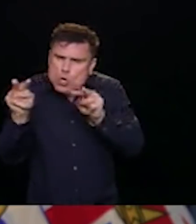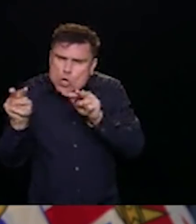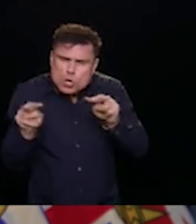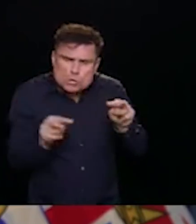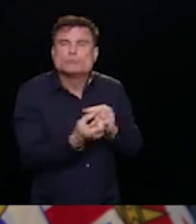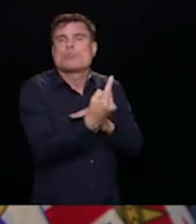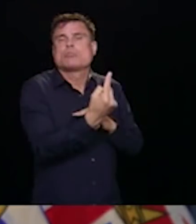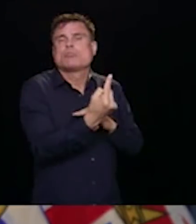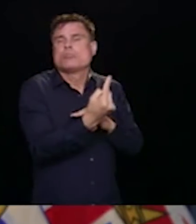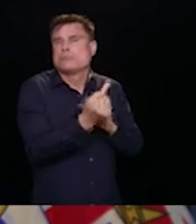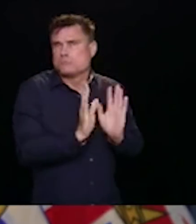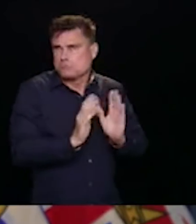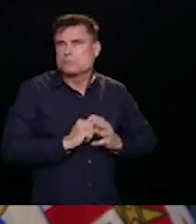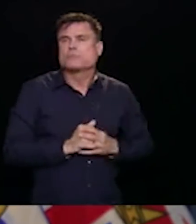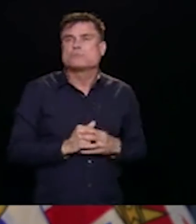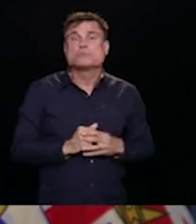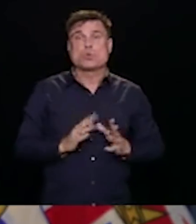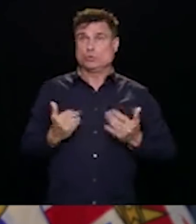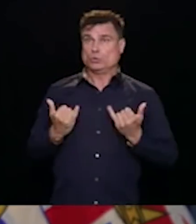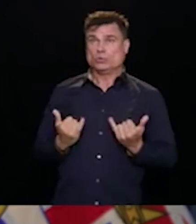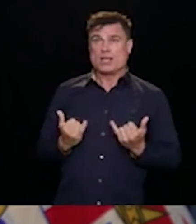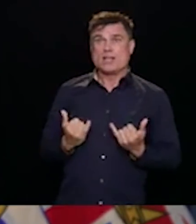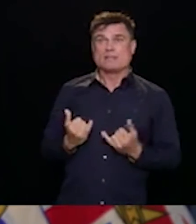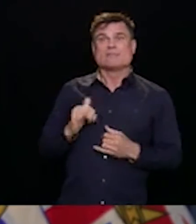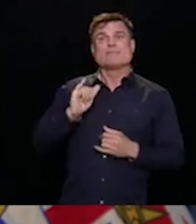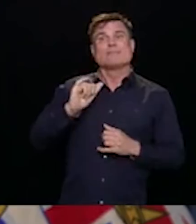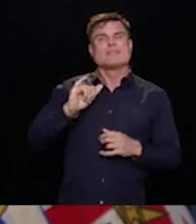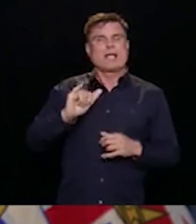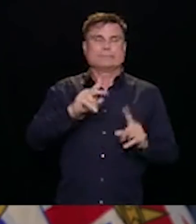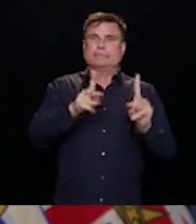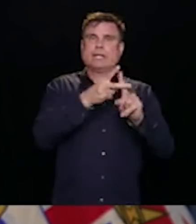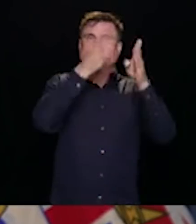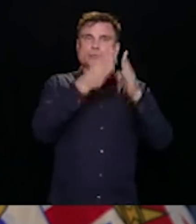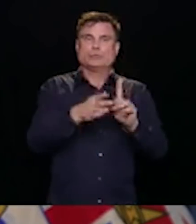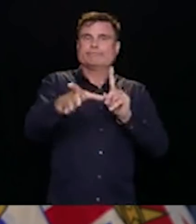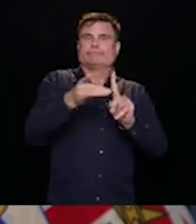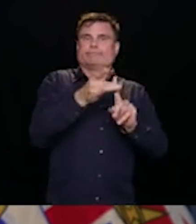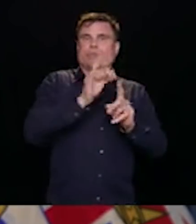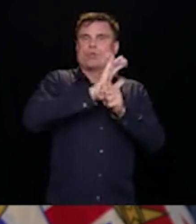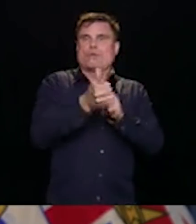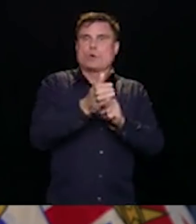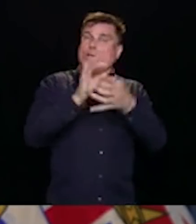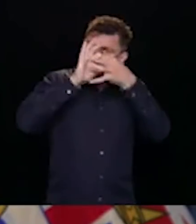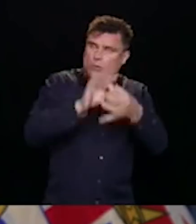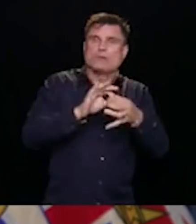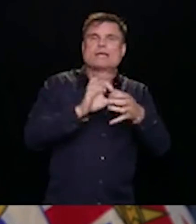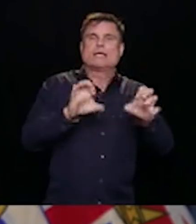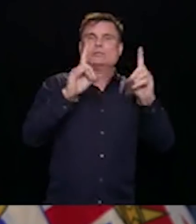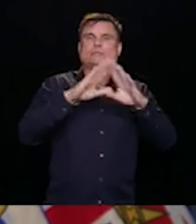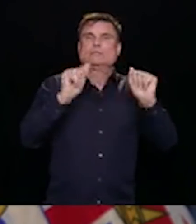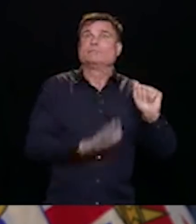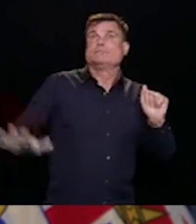been identified. And this, as you know, is our second that have been identified associated with a school. Today is, of